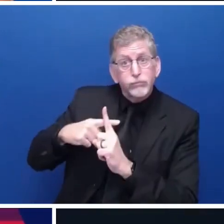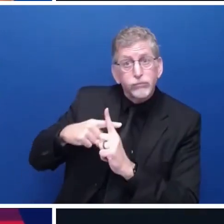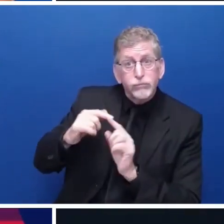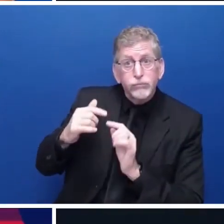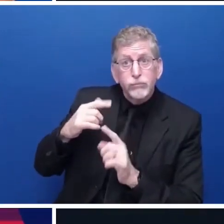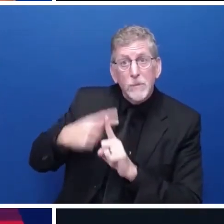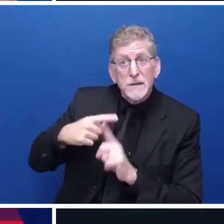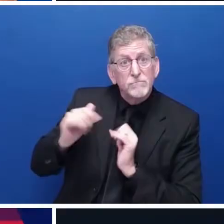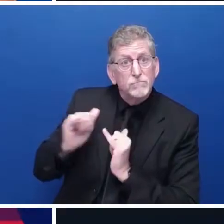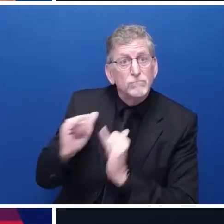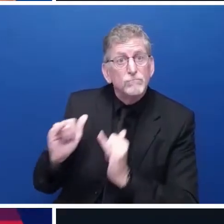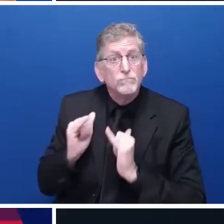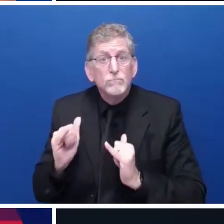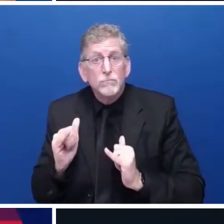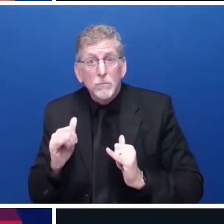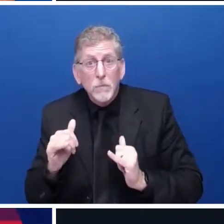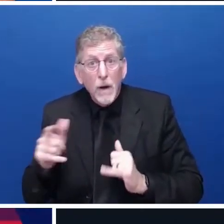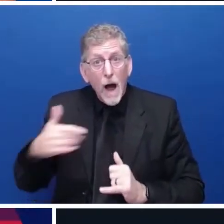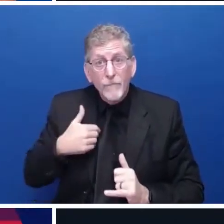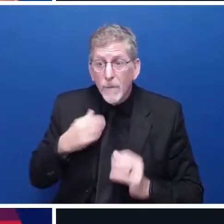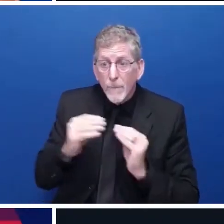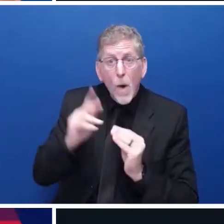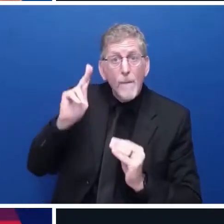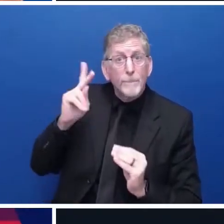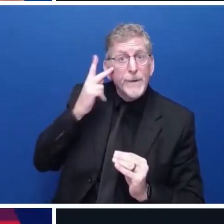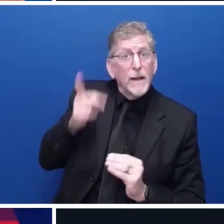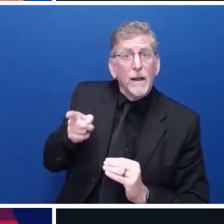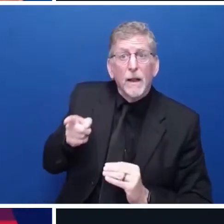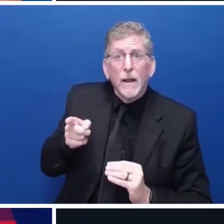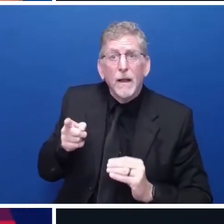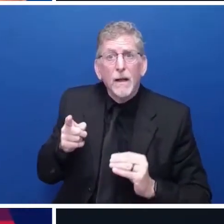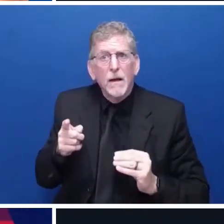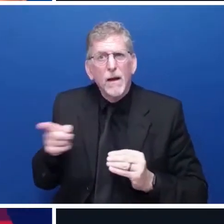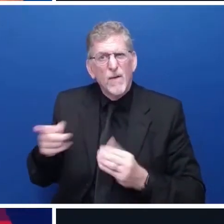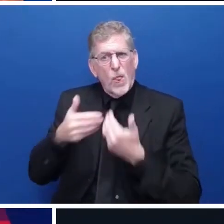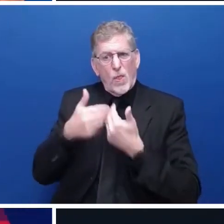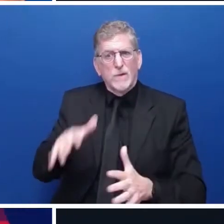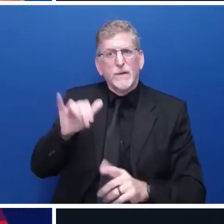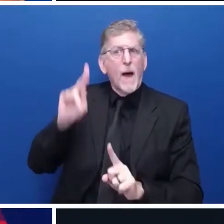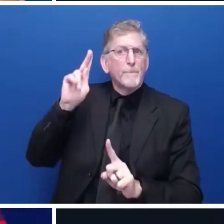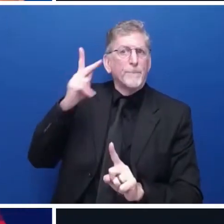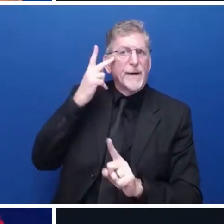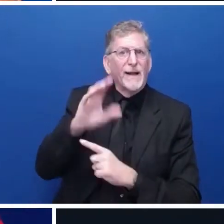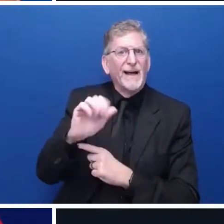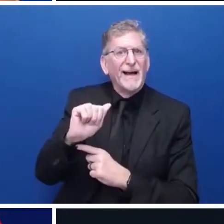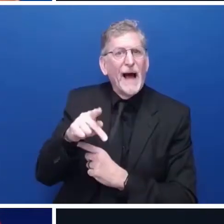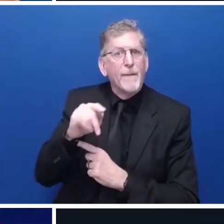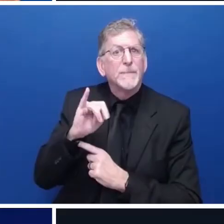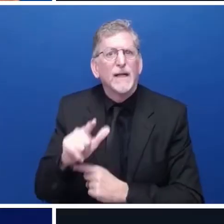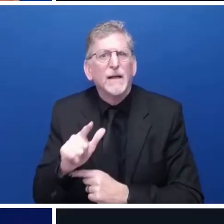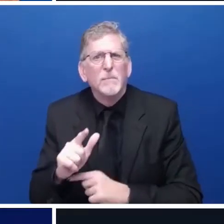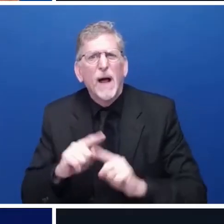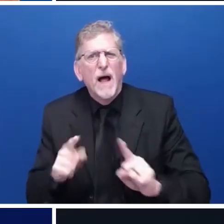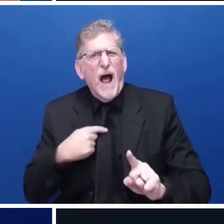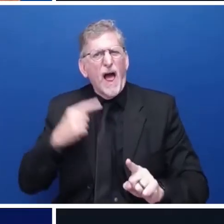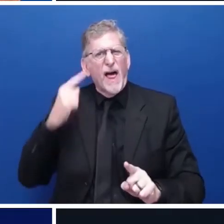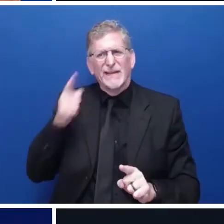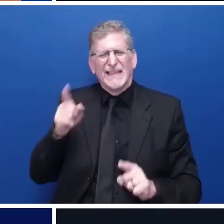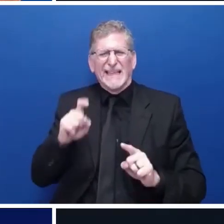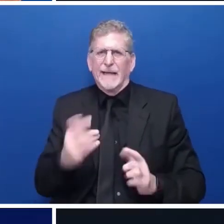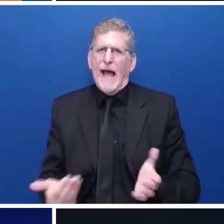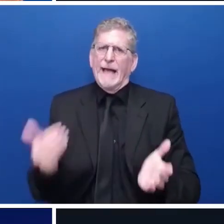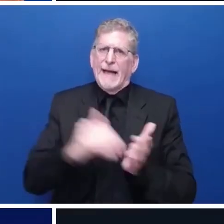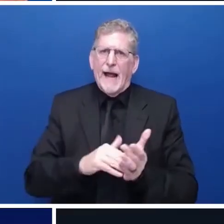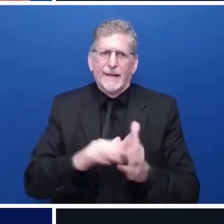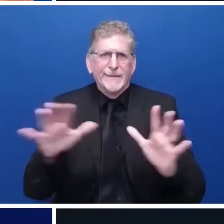is avoid talking to the room and the theatrics and the pageantry of the room, and talk directly to the American